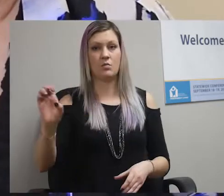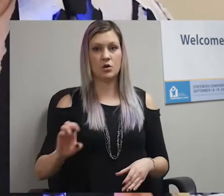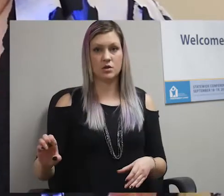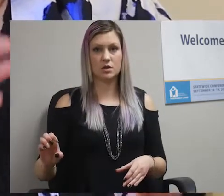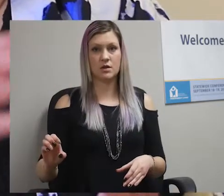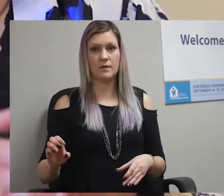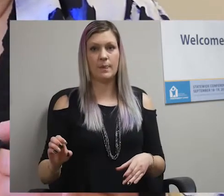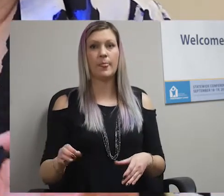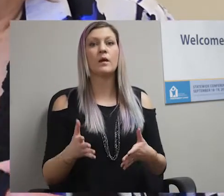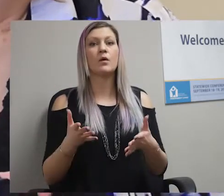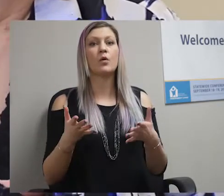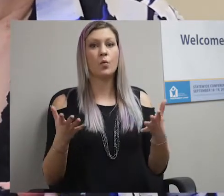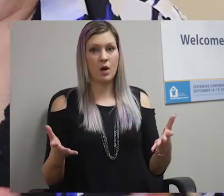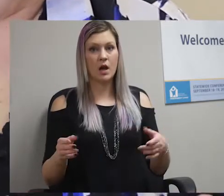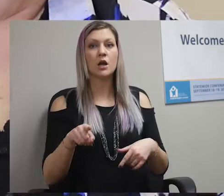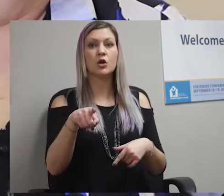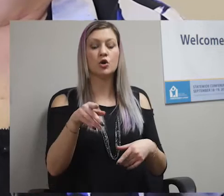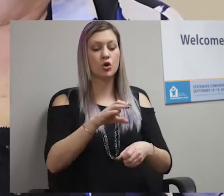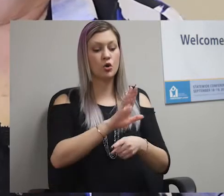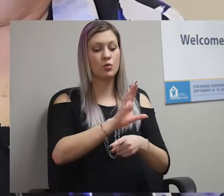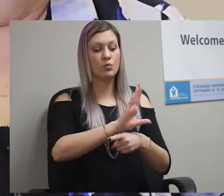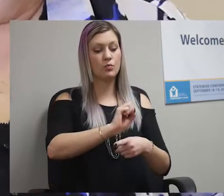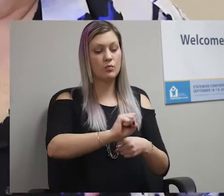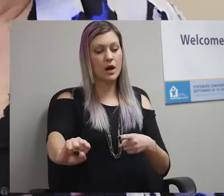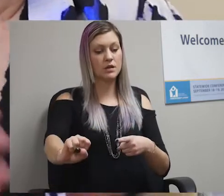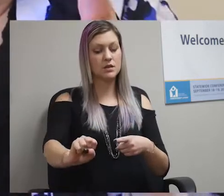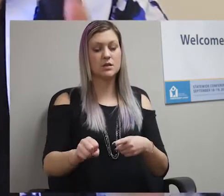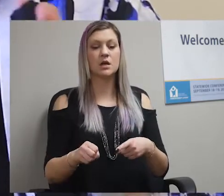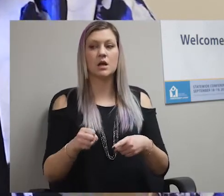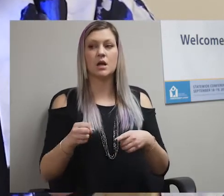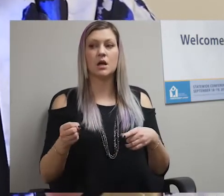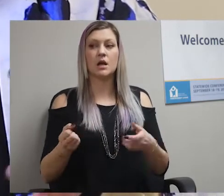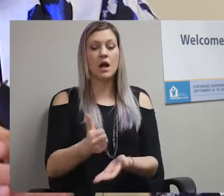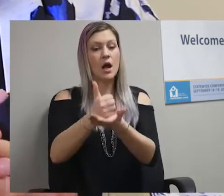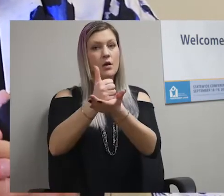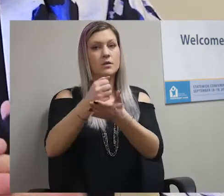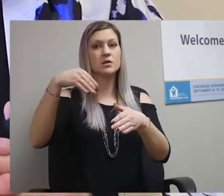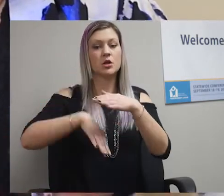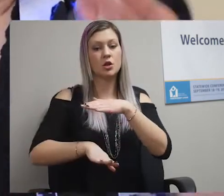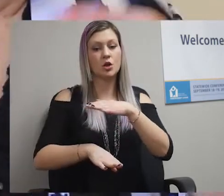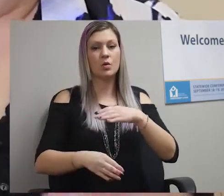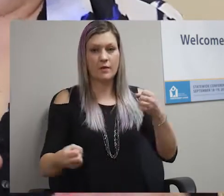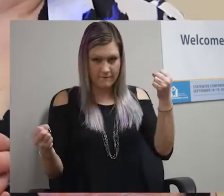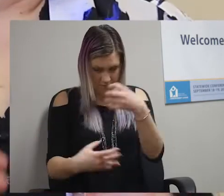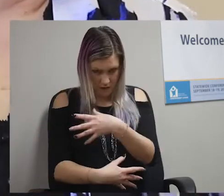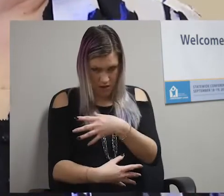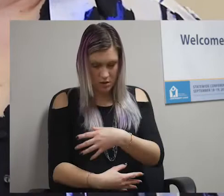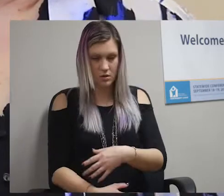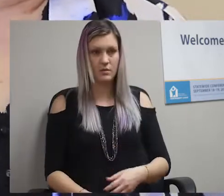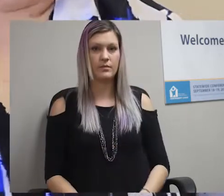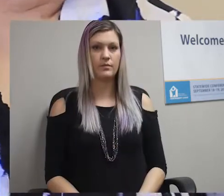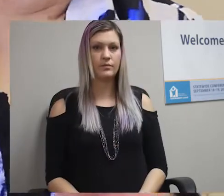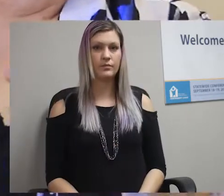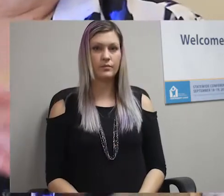is. They can sense the fear in the adults around them. So when you have a practice drill, you can help the kids to